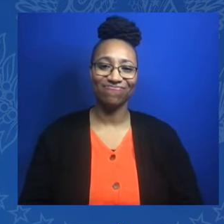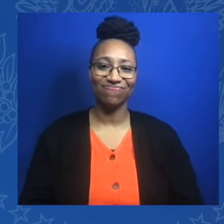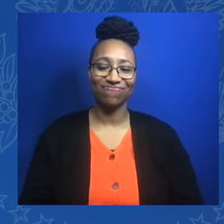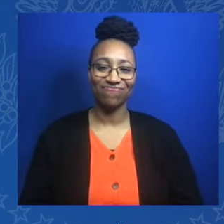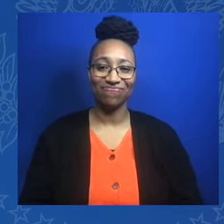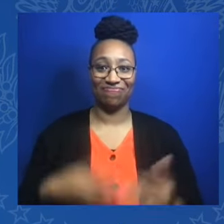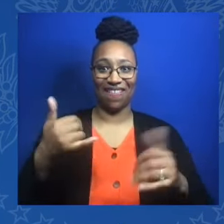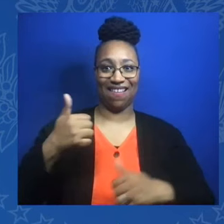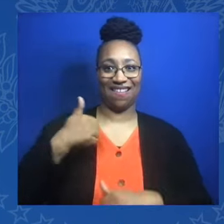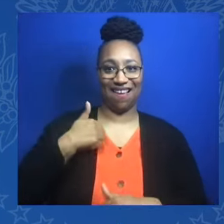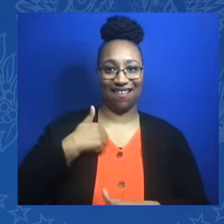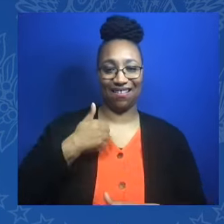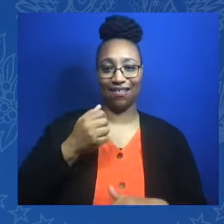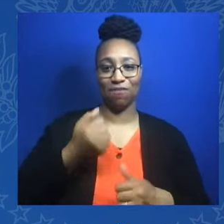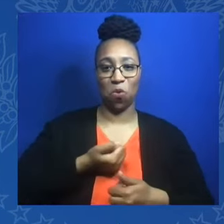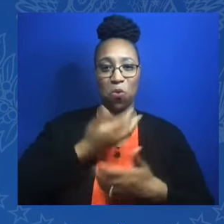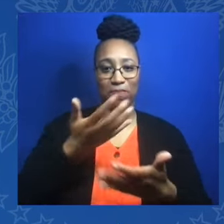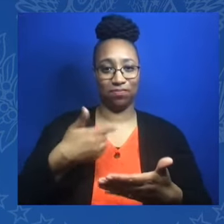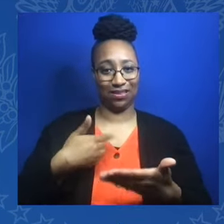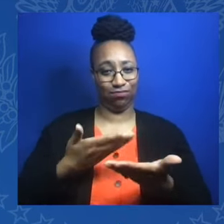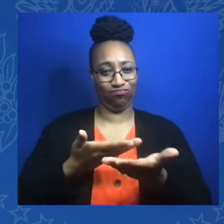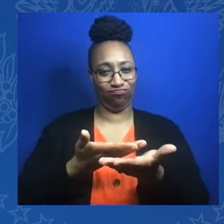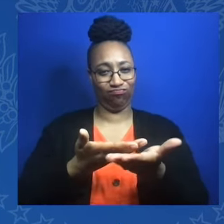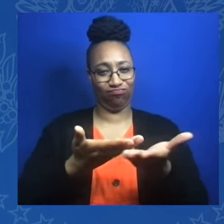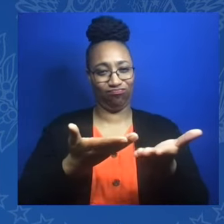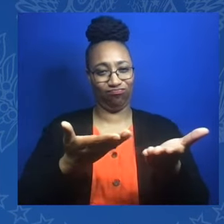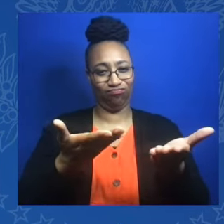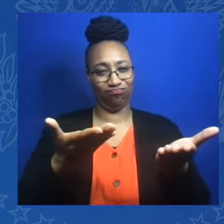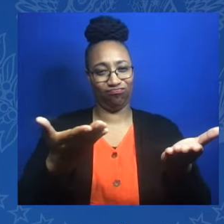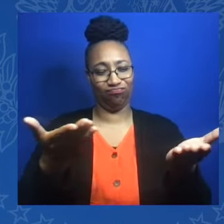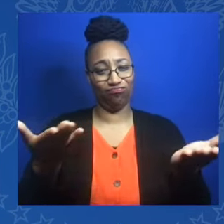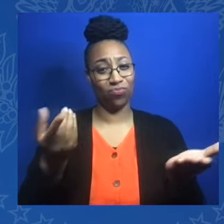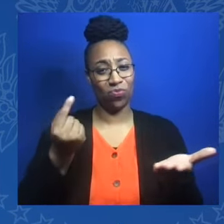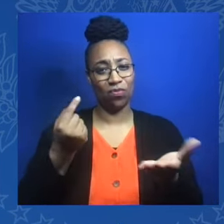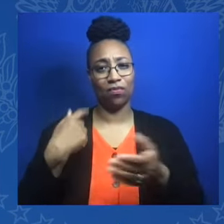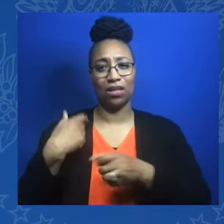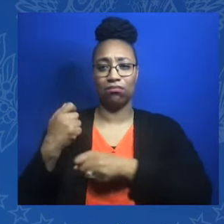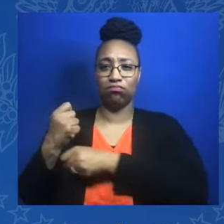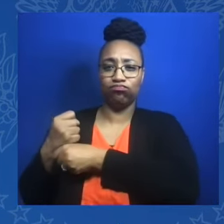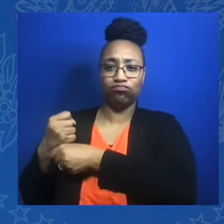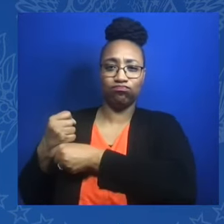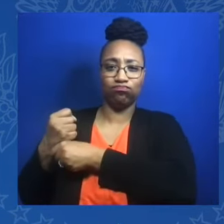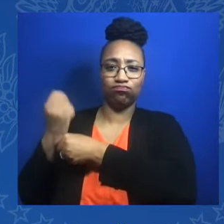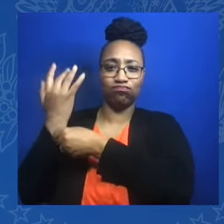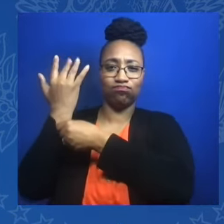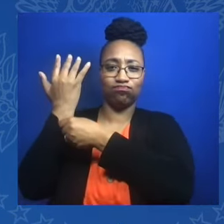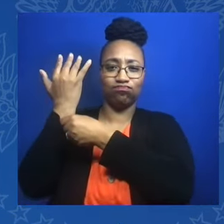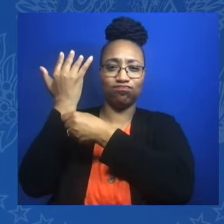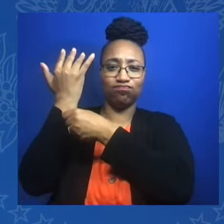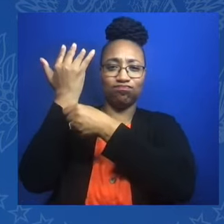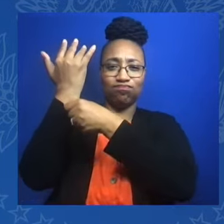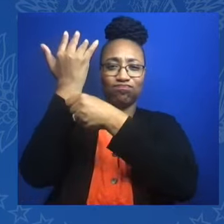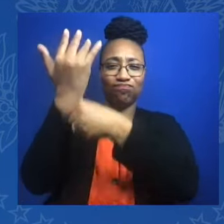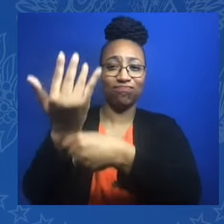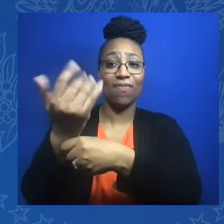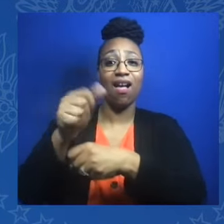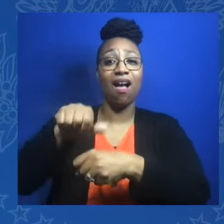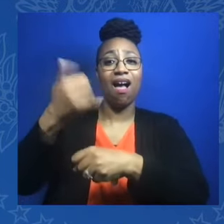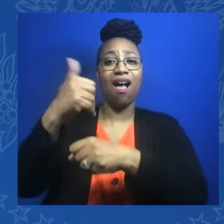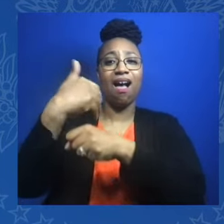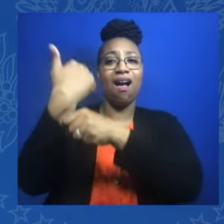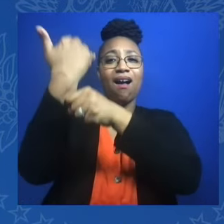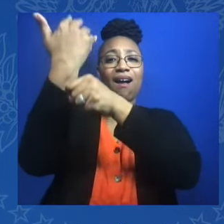to you to hold it high. So today, let's once more affirm that we're going to keep that torch of liberty burning